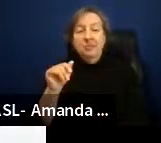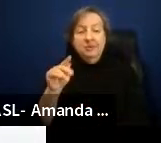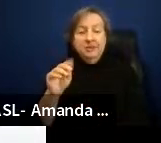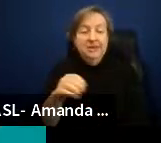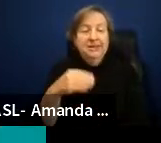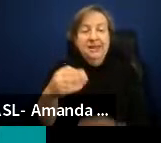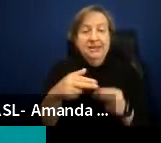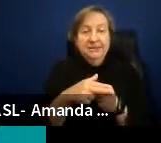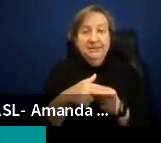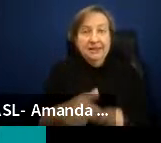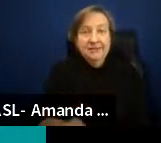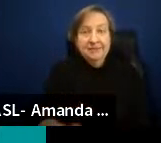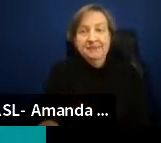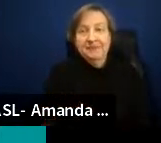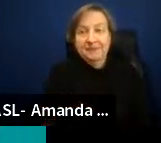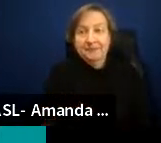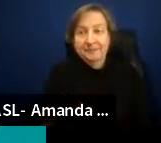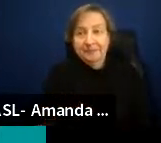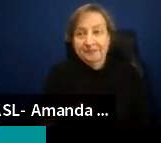him.